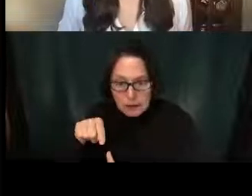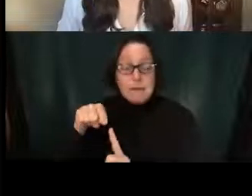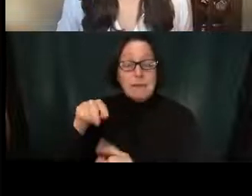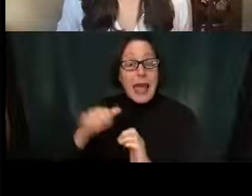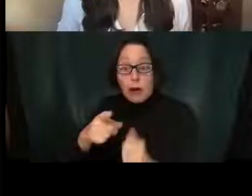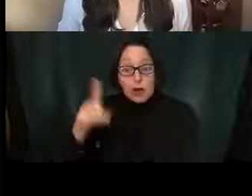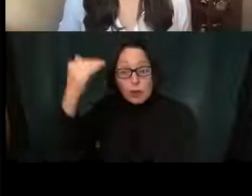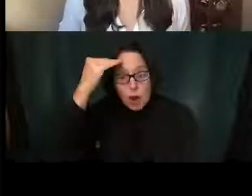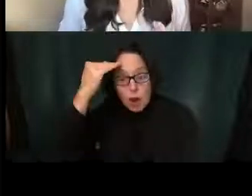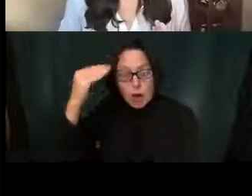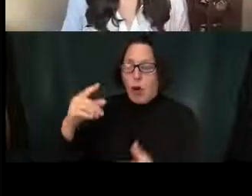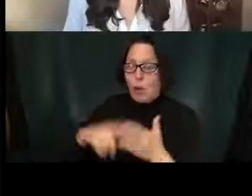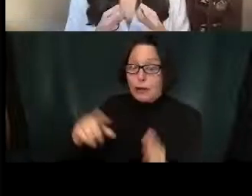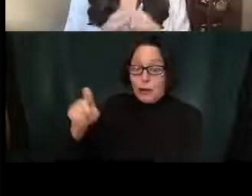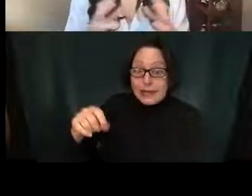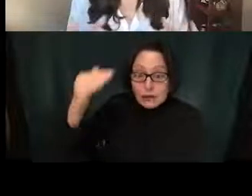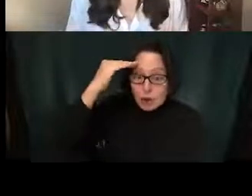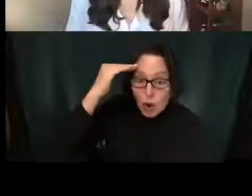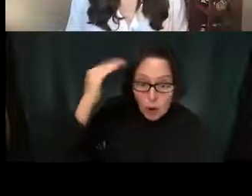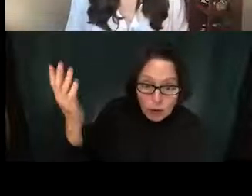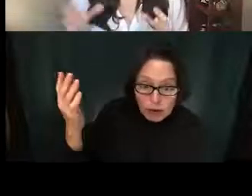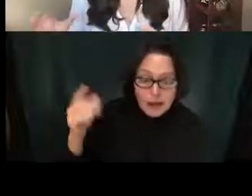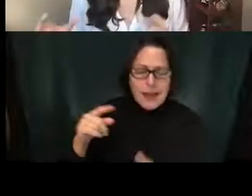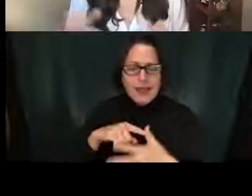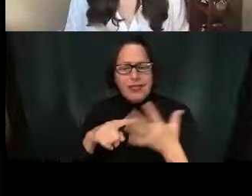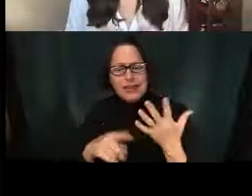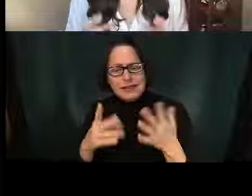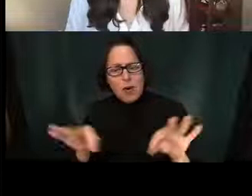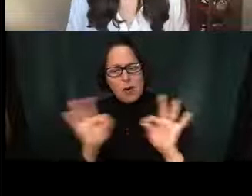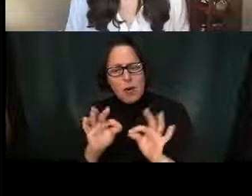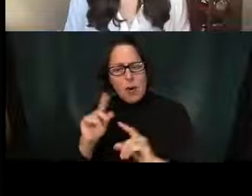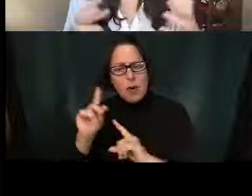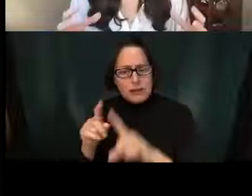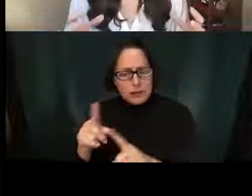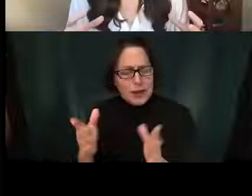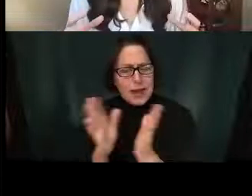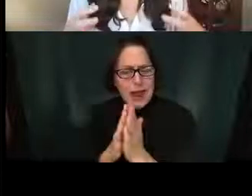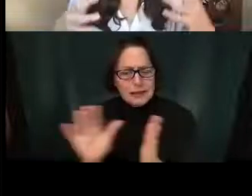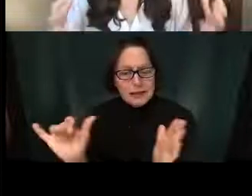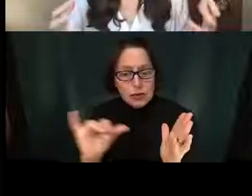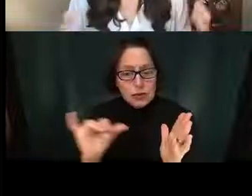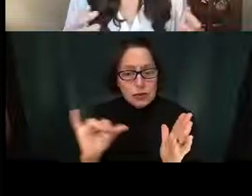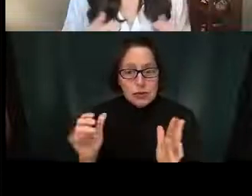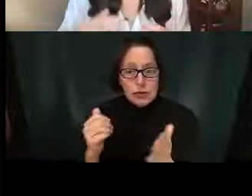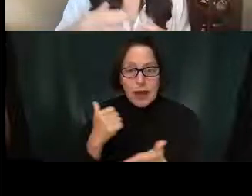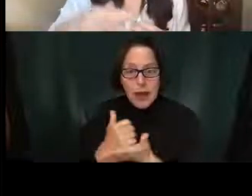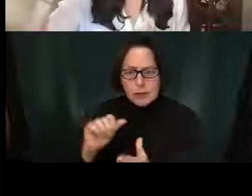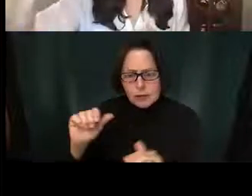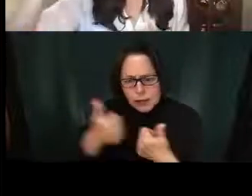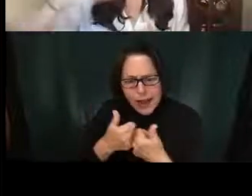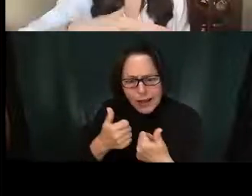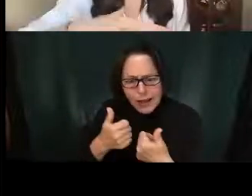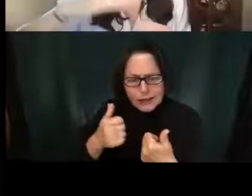what do you need to know? And so these are important questions that you can ask too, to really challenge assumptions and